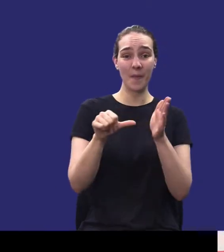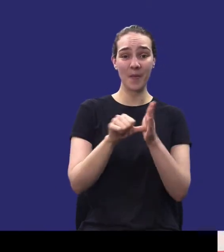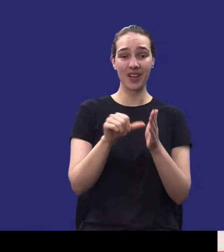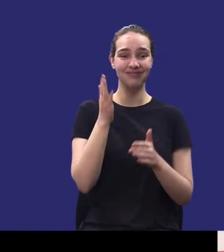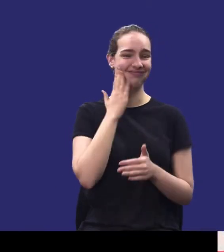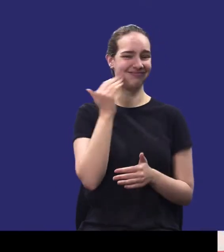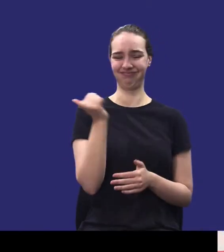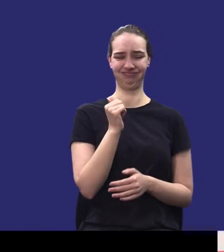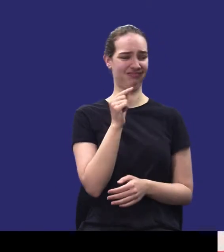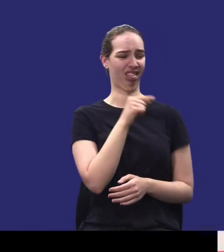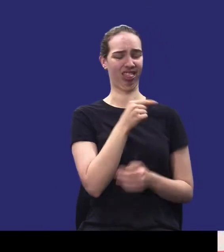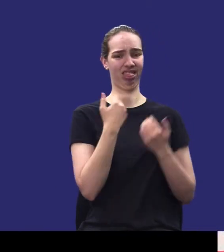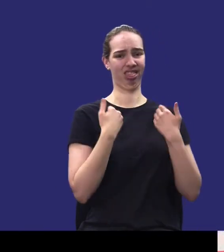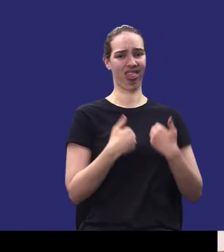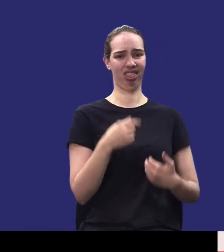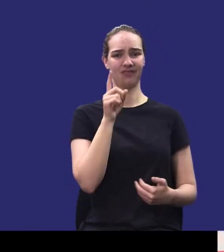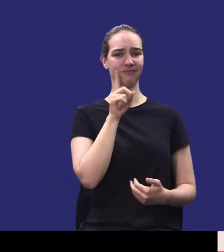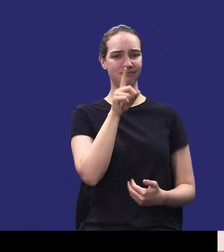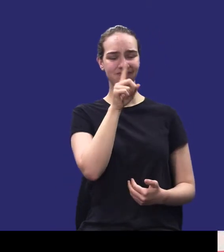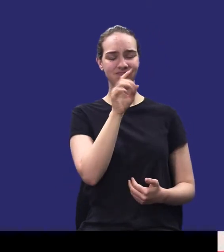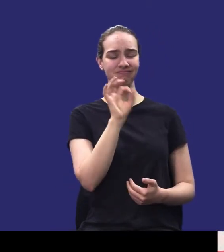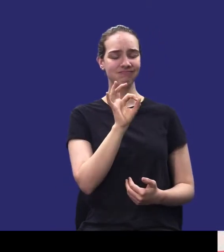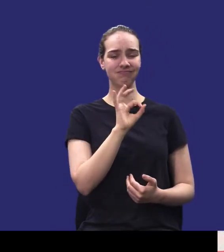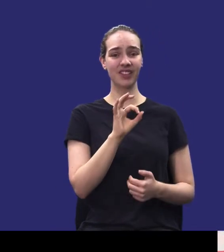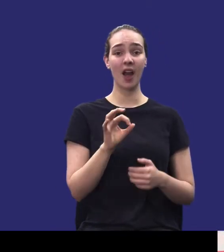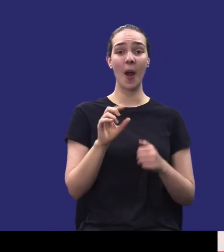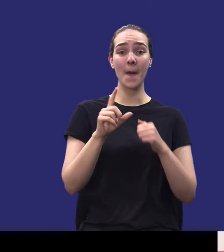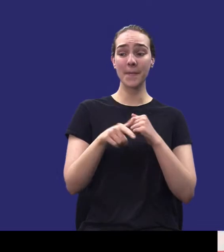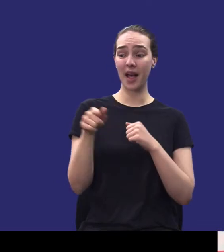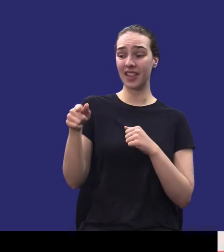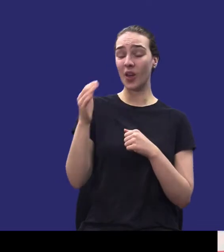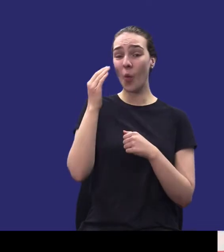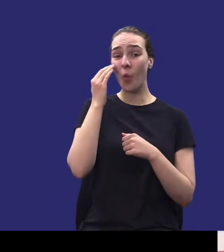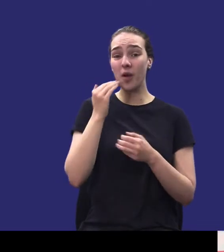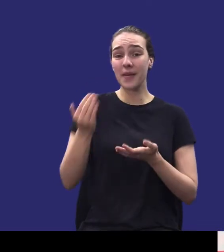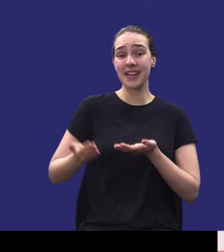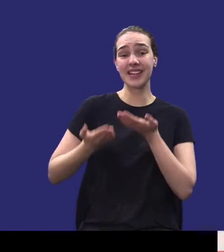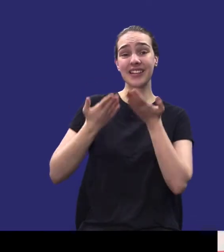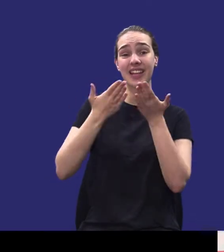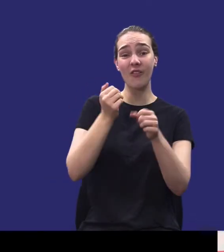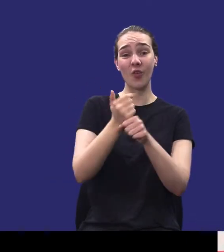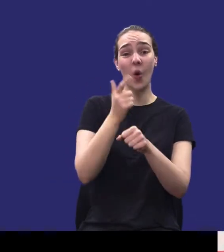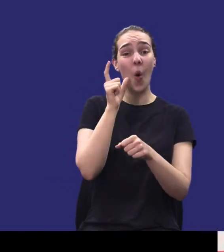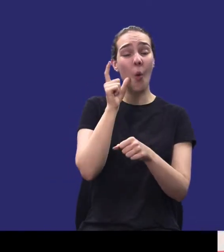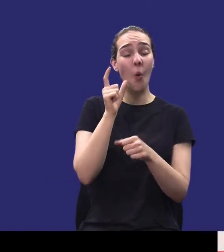them, but this lady gave to God when she didn't have very much.